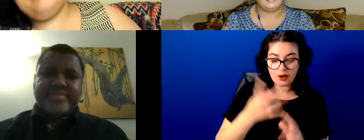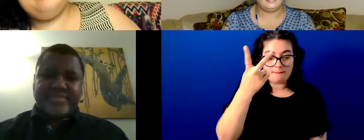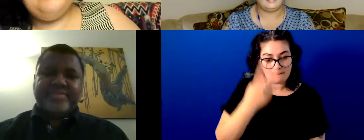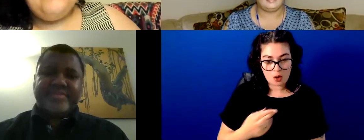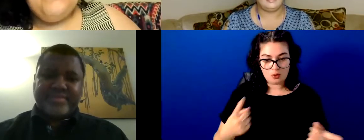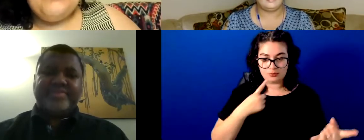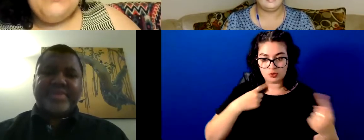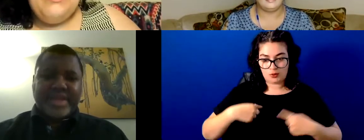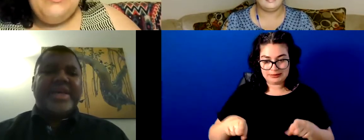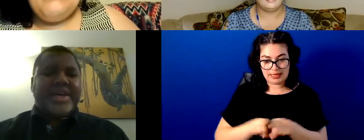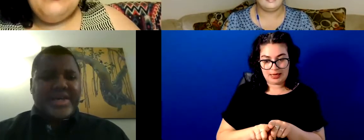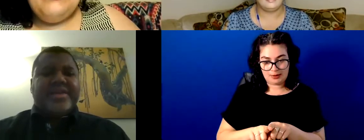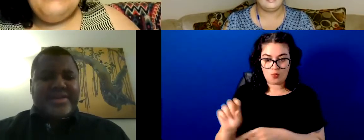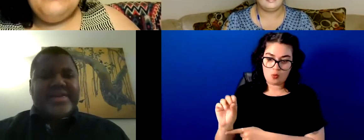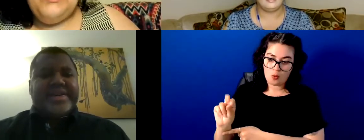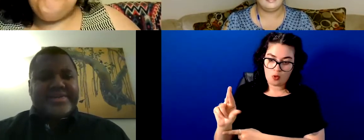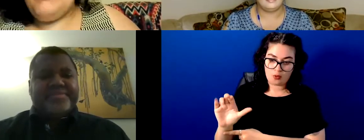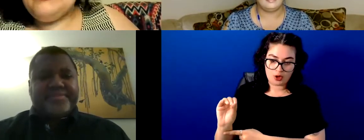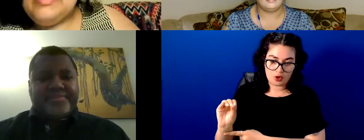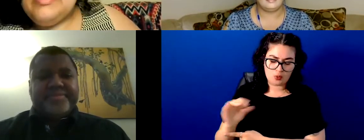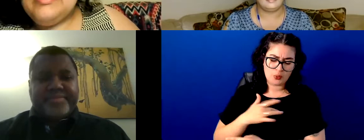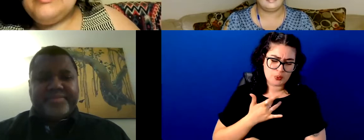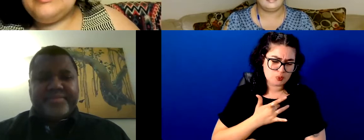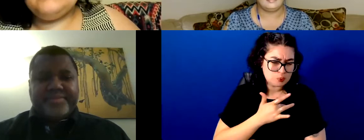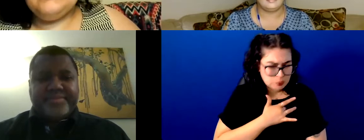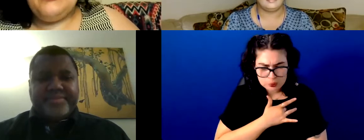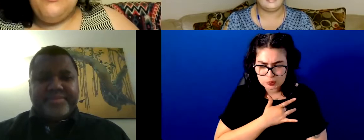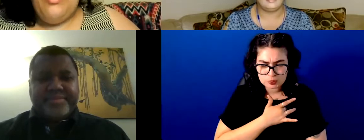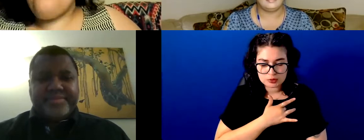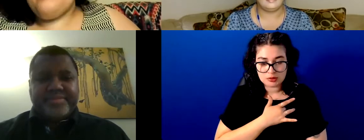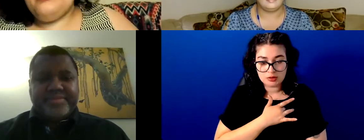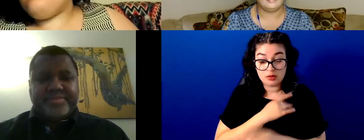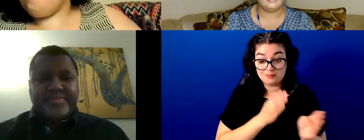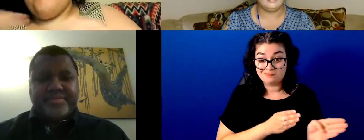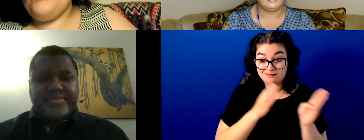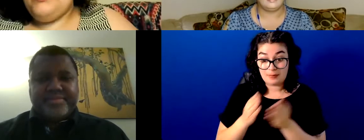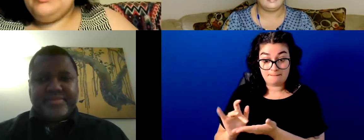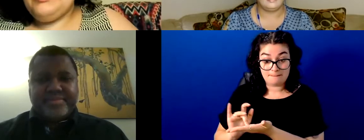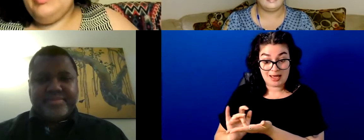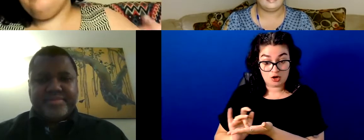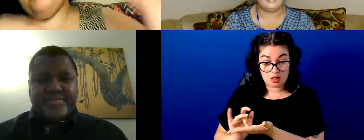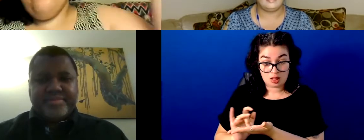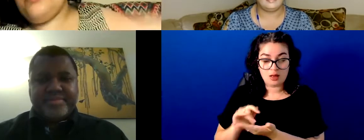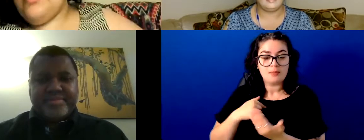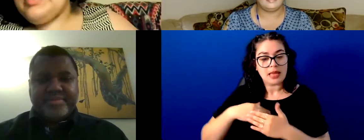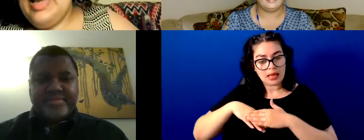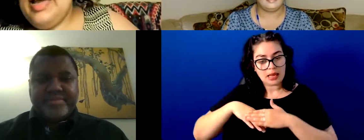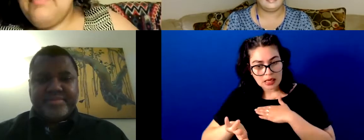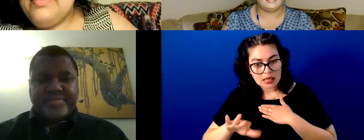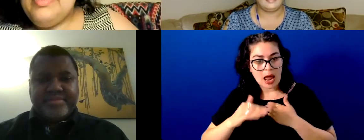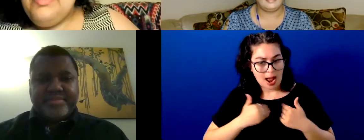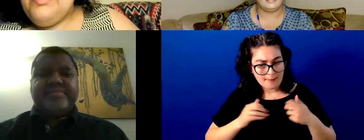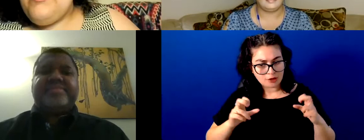face. And then you hit medical, that's just like, I walk in very well educated about all the things I